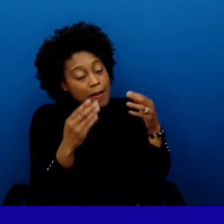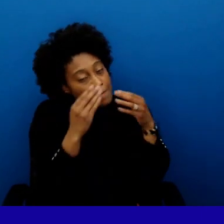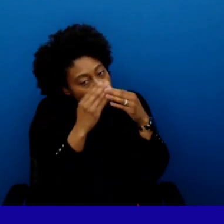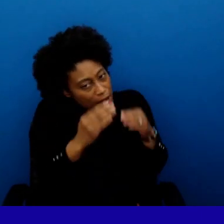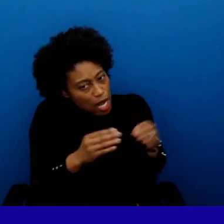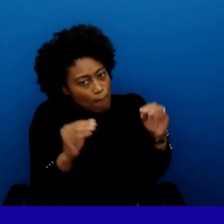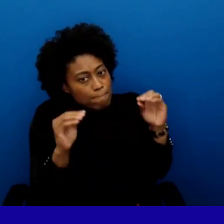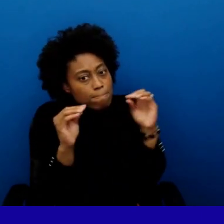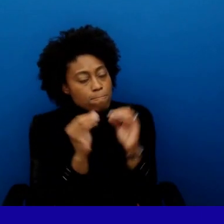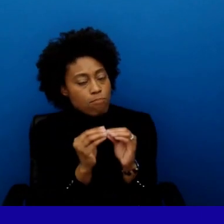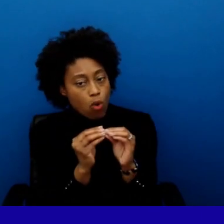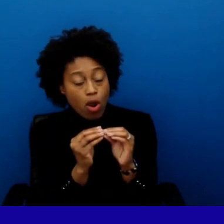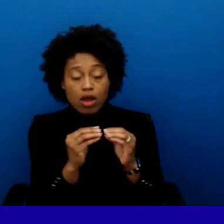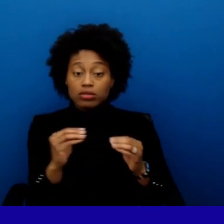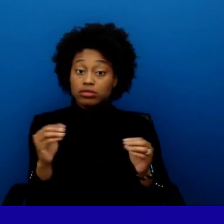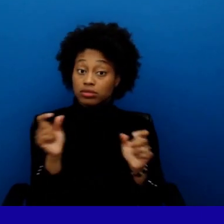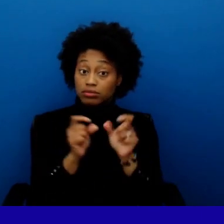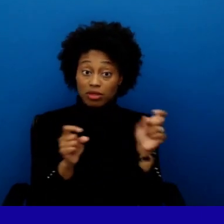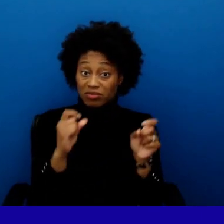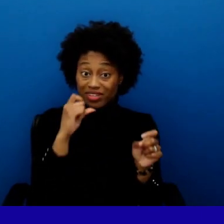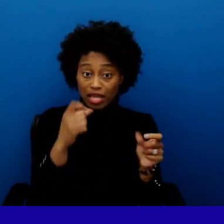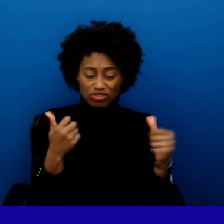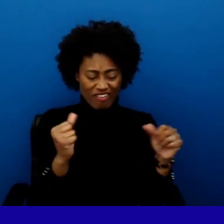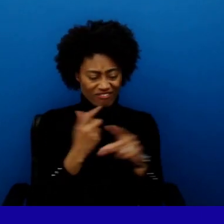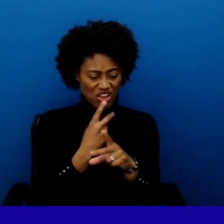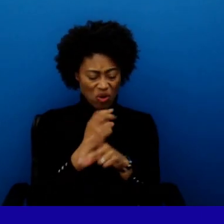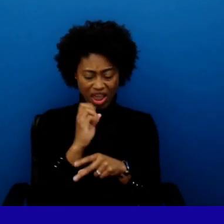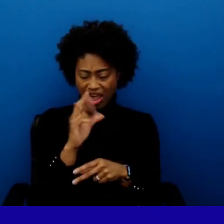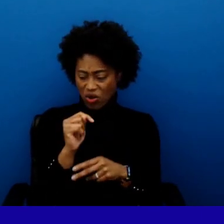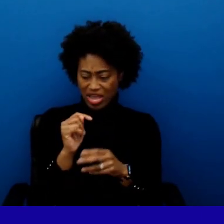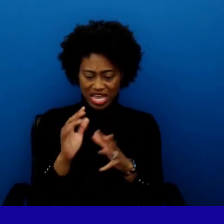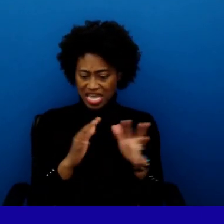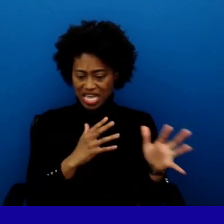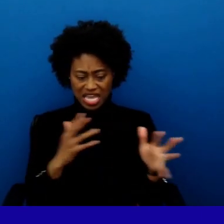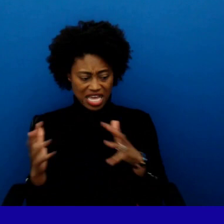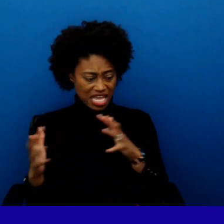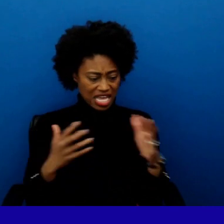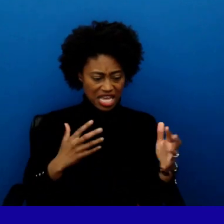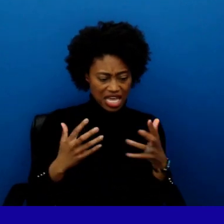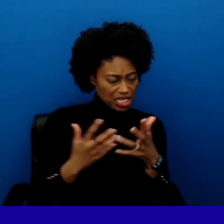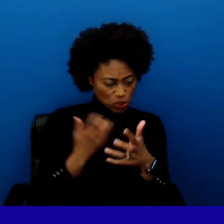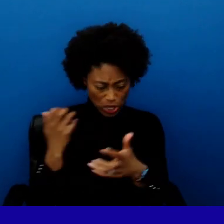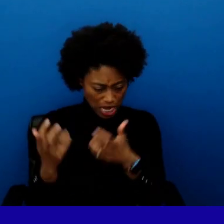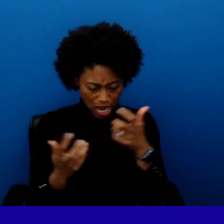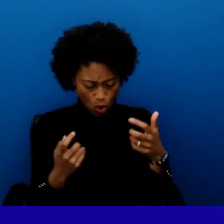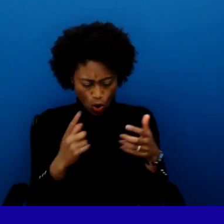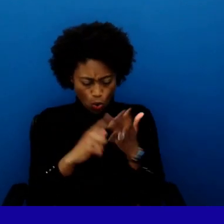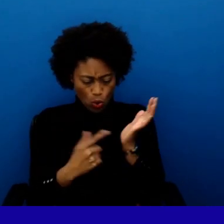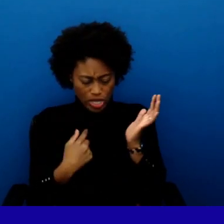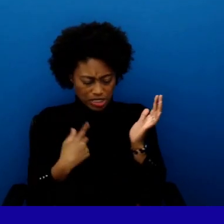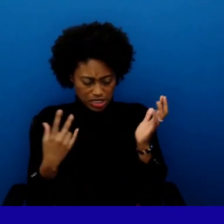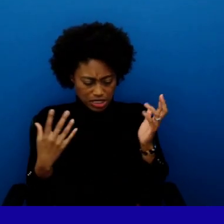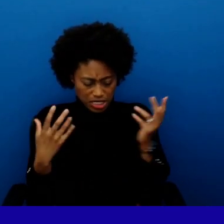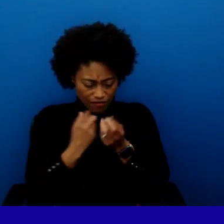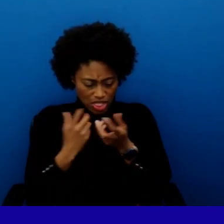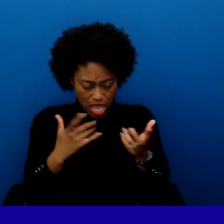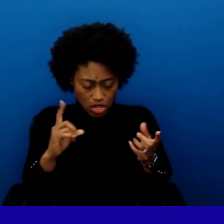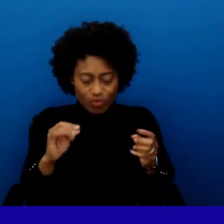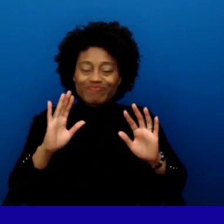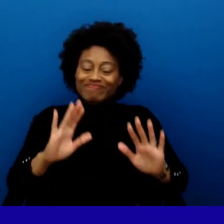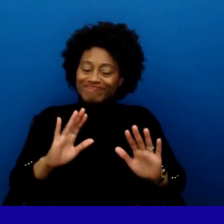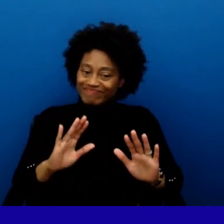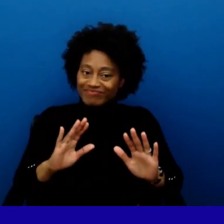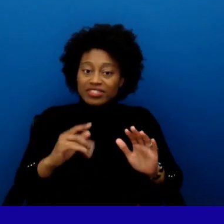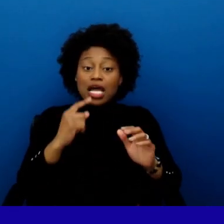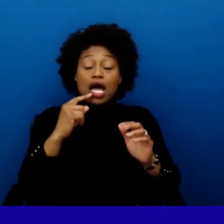Mhm. things down a lot more, so people aren't, again, trying to sort out a whole bunch of stuff at one time. It's more digestible. It looks